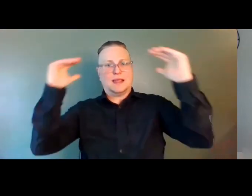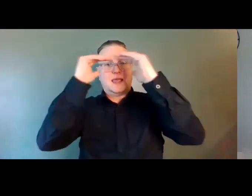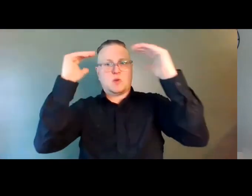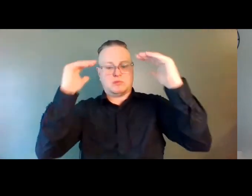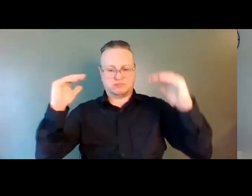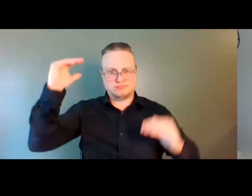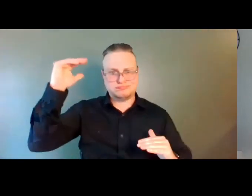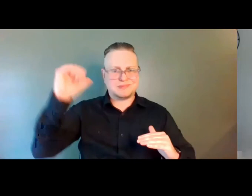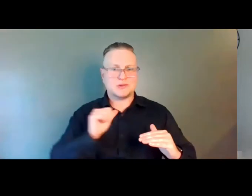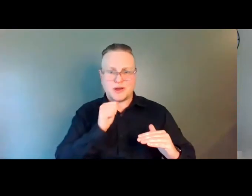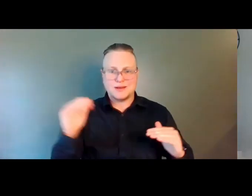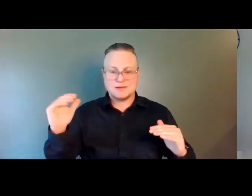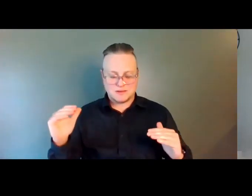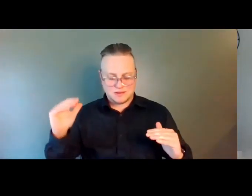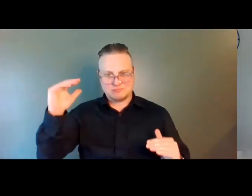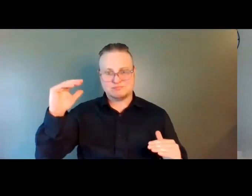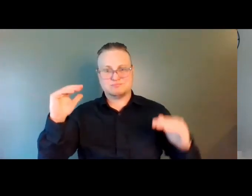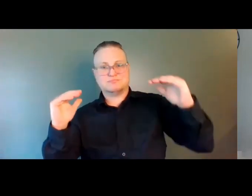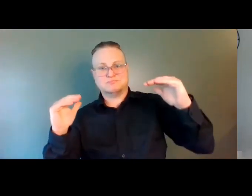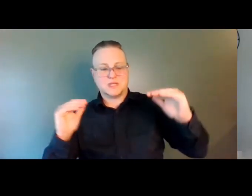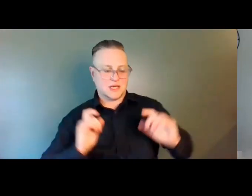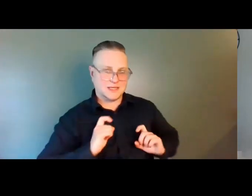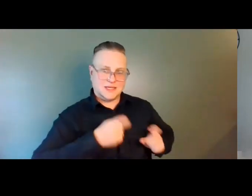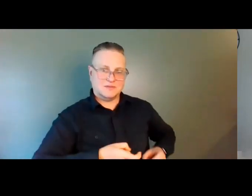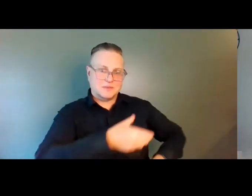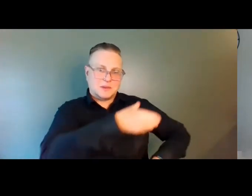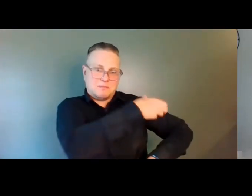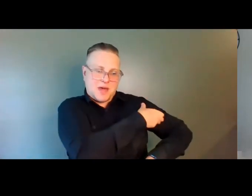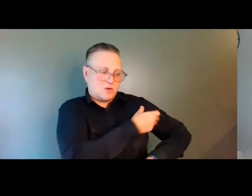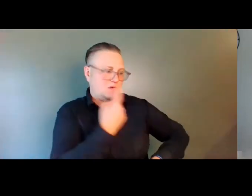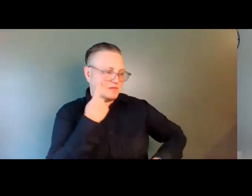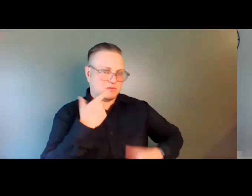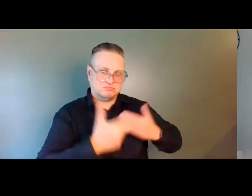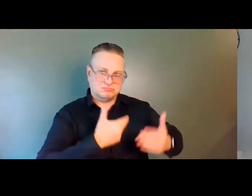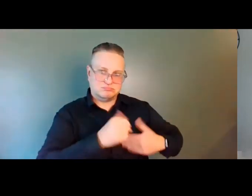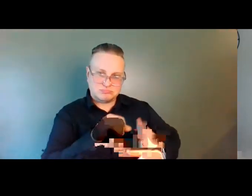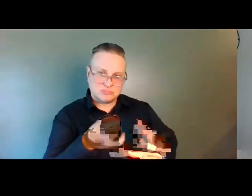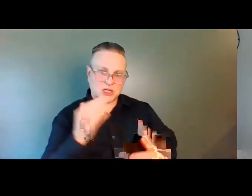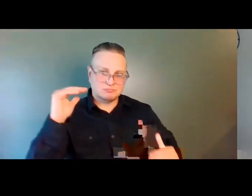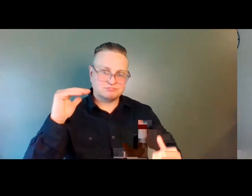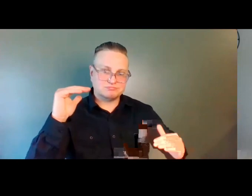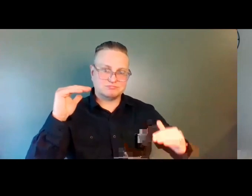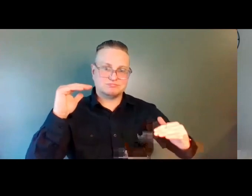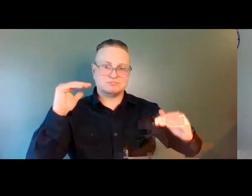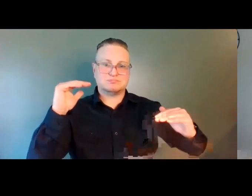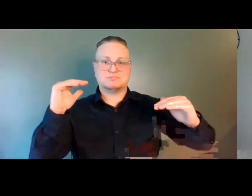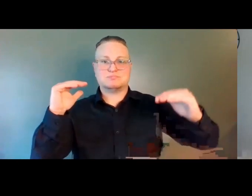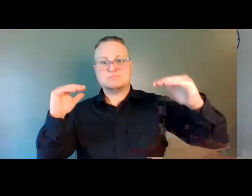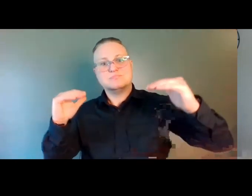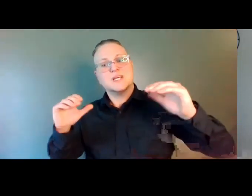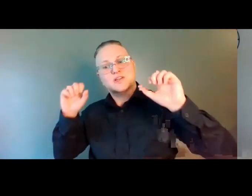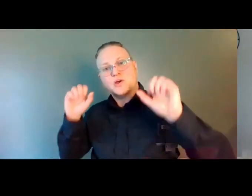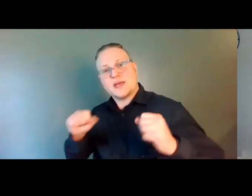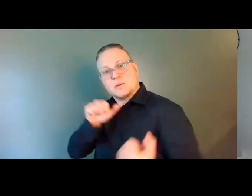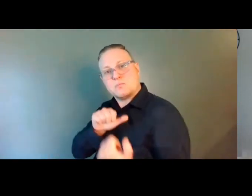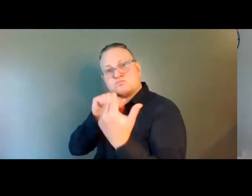we if we don't give them the power they need to, do their jobs to hold people accountable, then